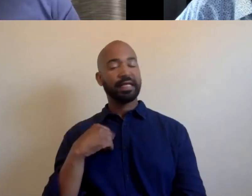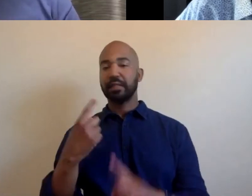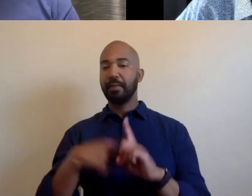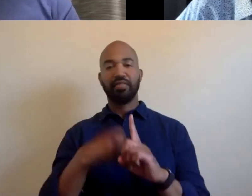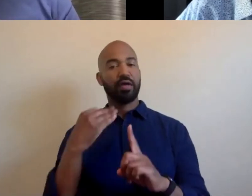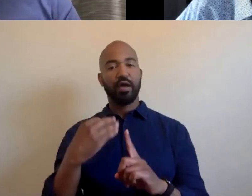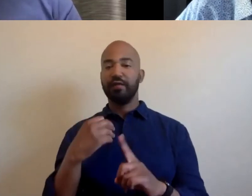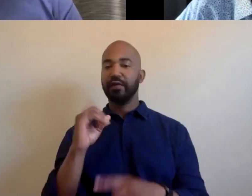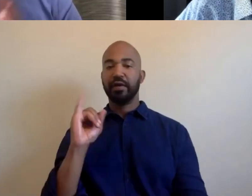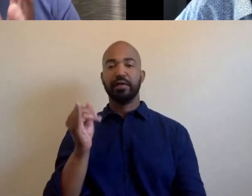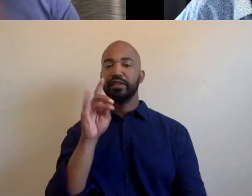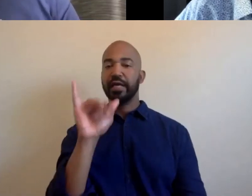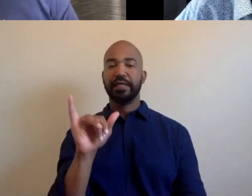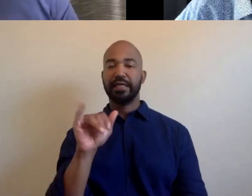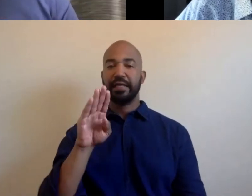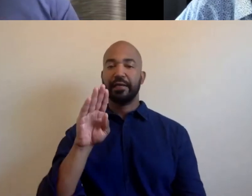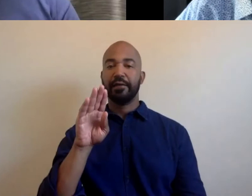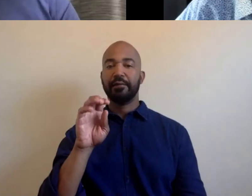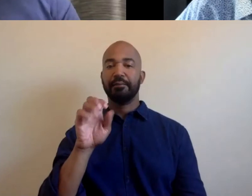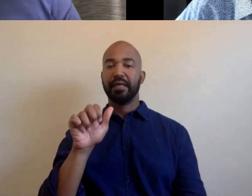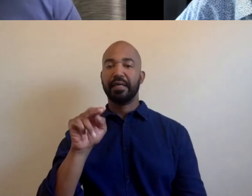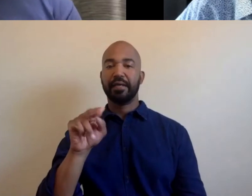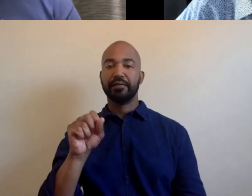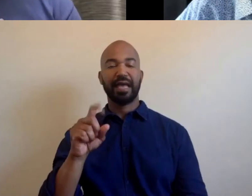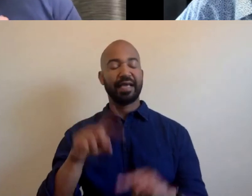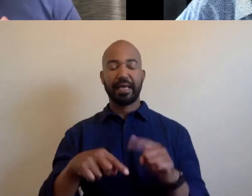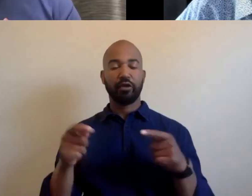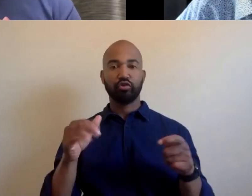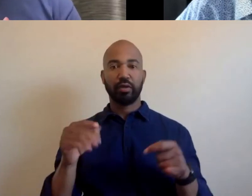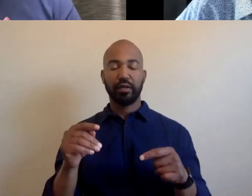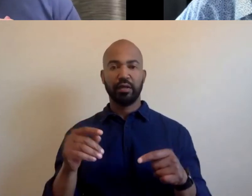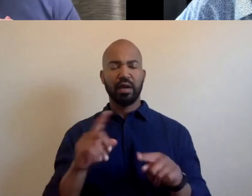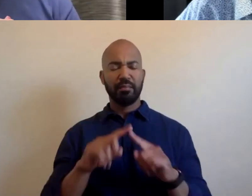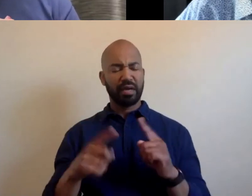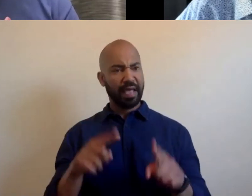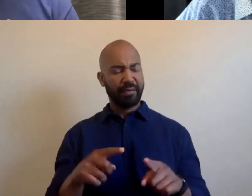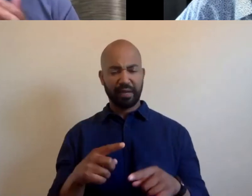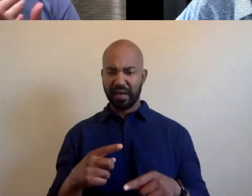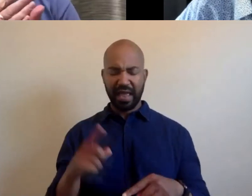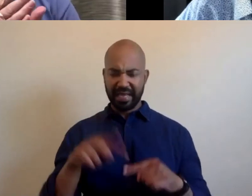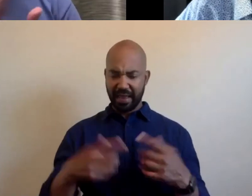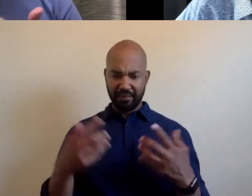jelly beans. And a couple of years ago, I was like, wow, I can't fit into my pants anymore. This is